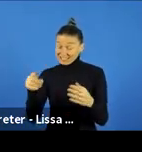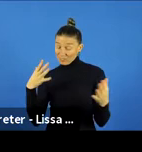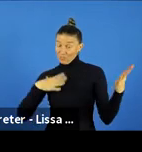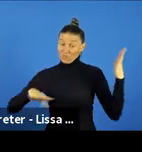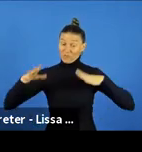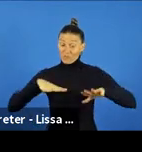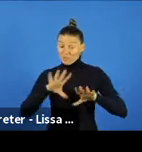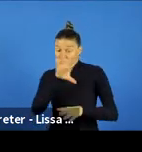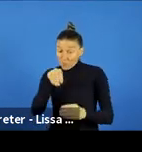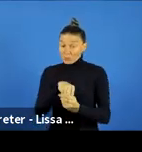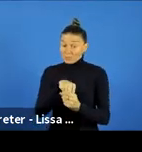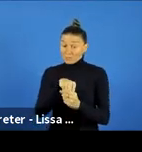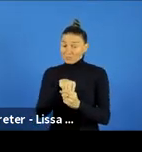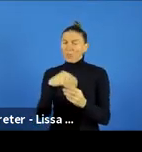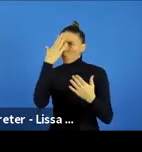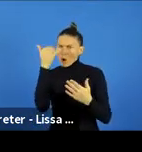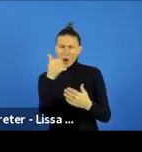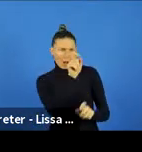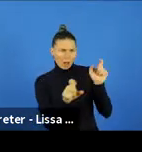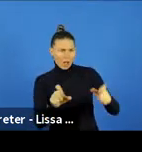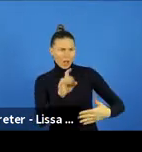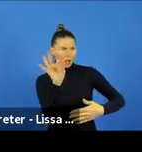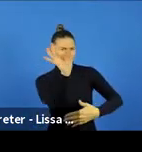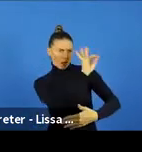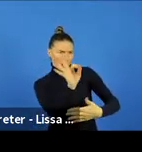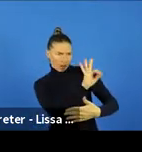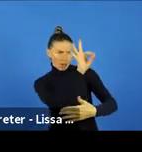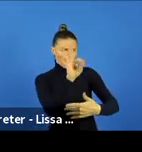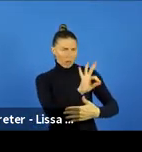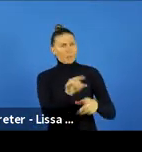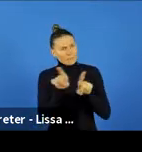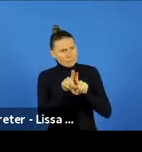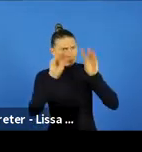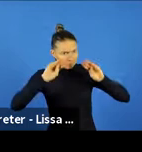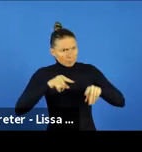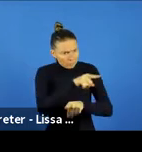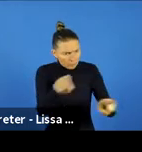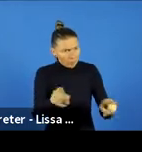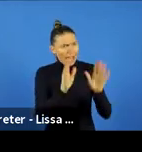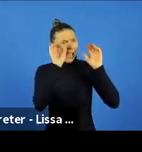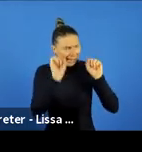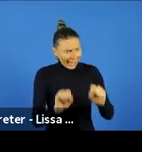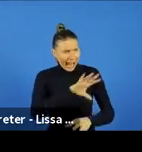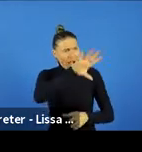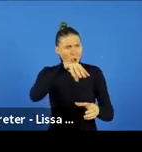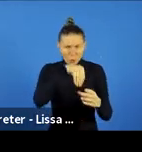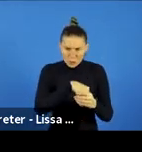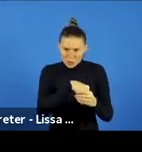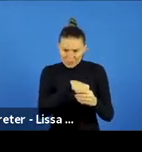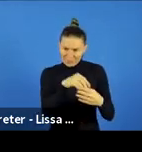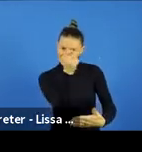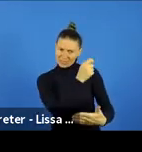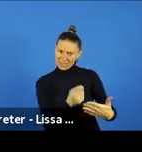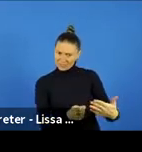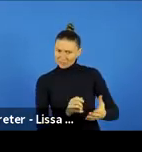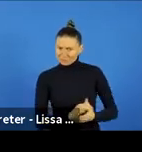add inclusive, the inclusivity in the fashion design. And then in the industry, Moving a